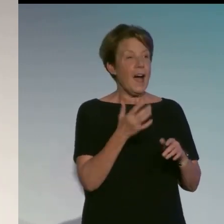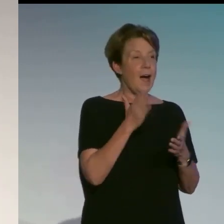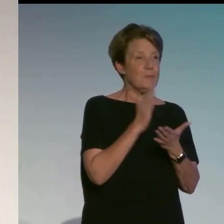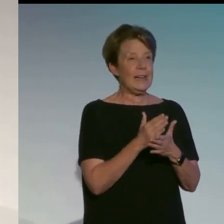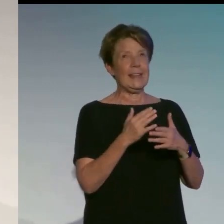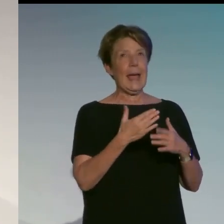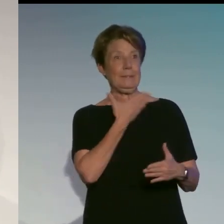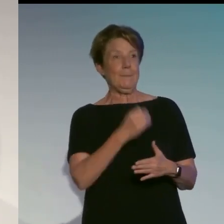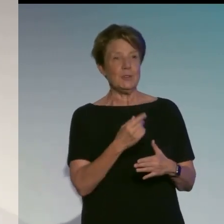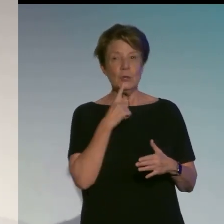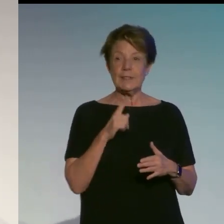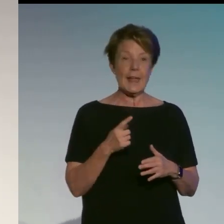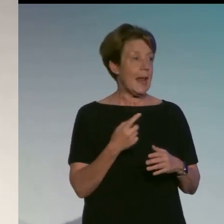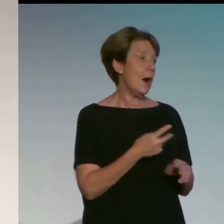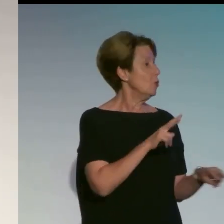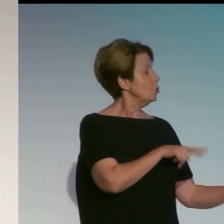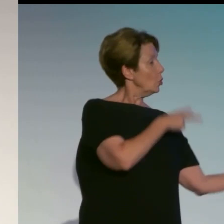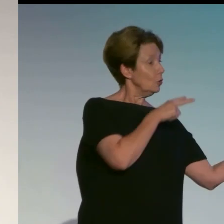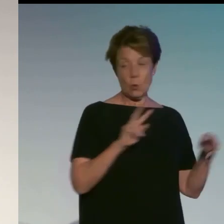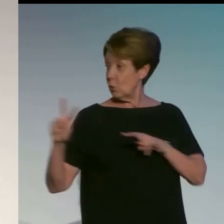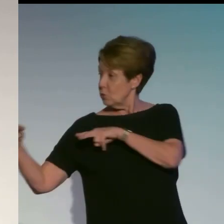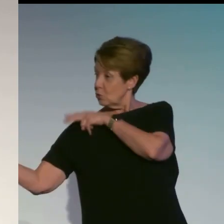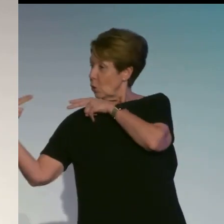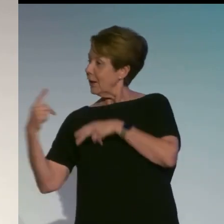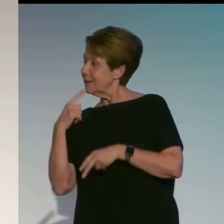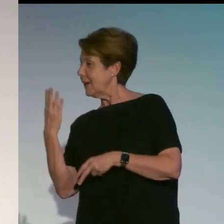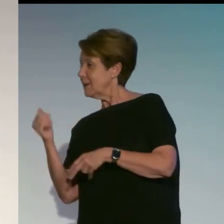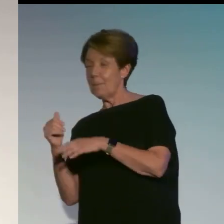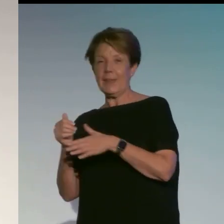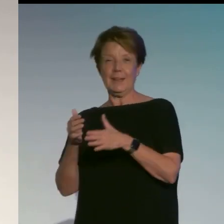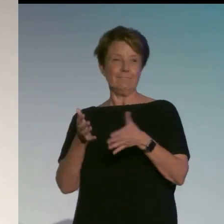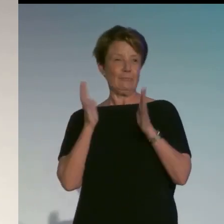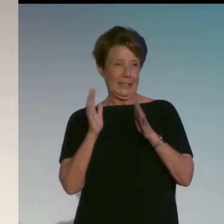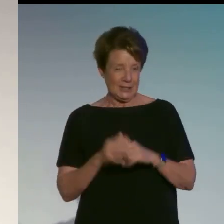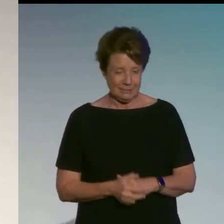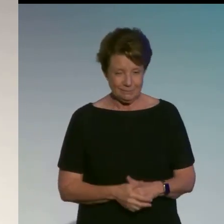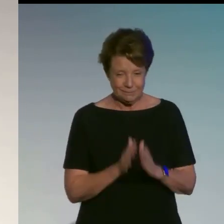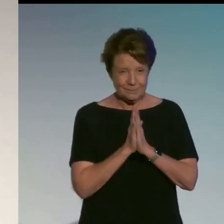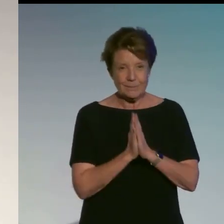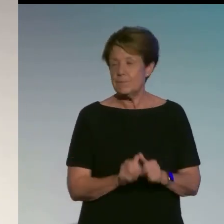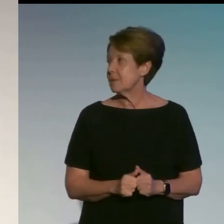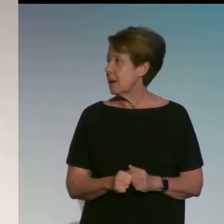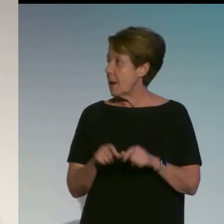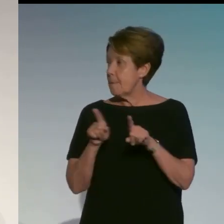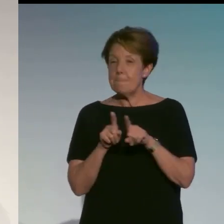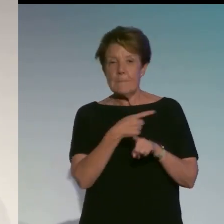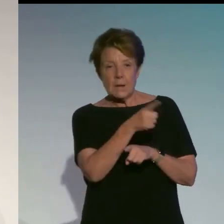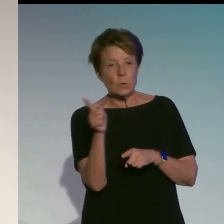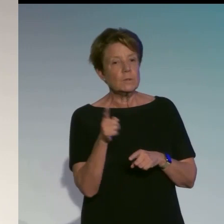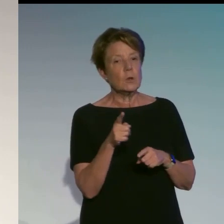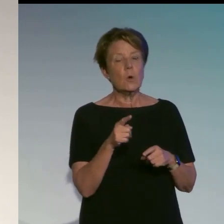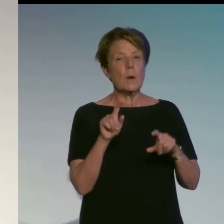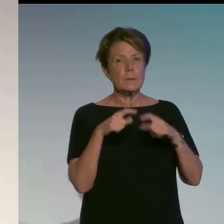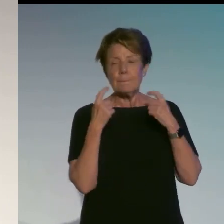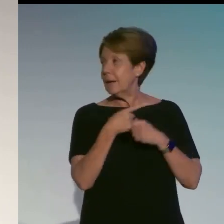blah, blah, blah. However, I was a pastor in Campbelltown, just down the road, Macfields 2564 represent. And I